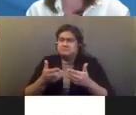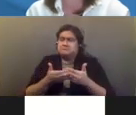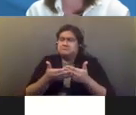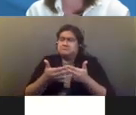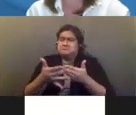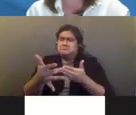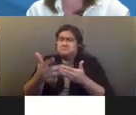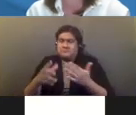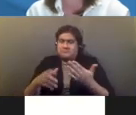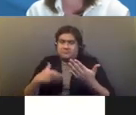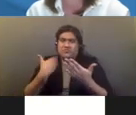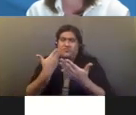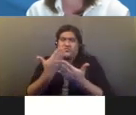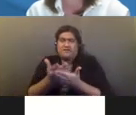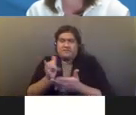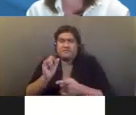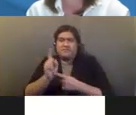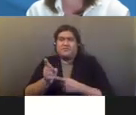Fantastic.